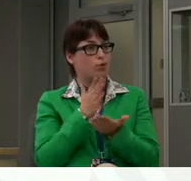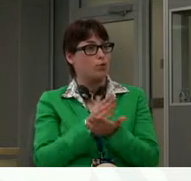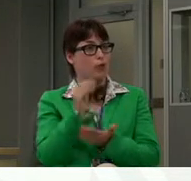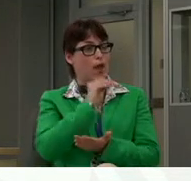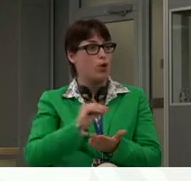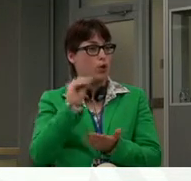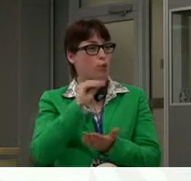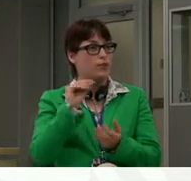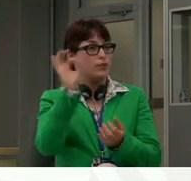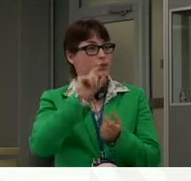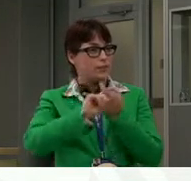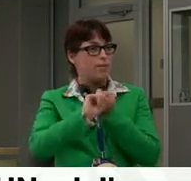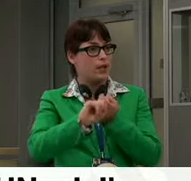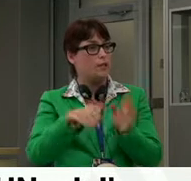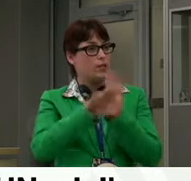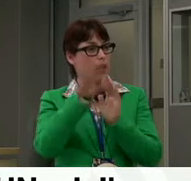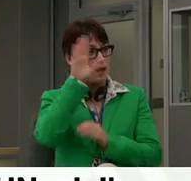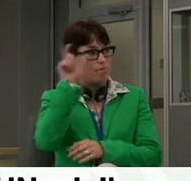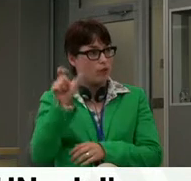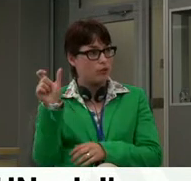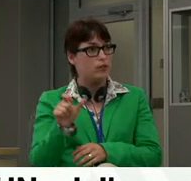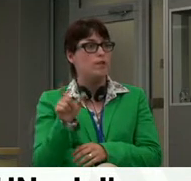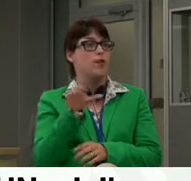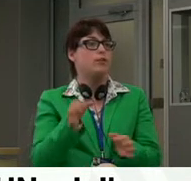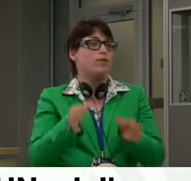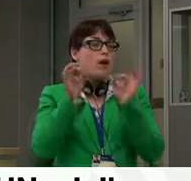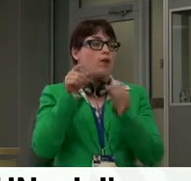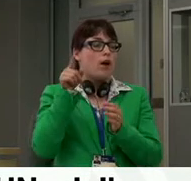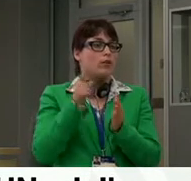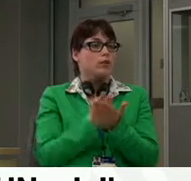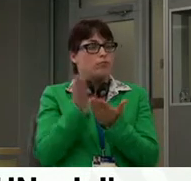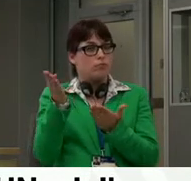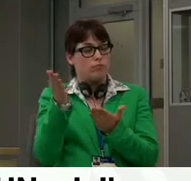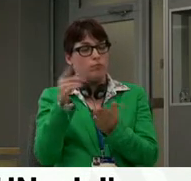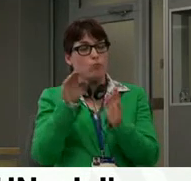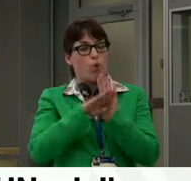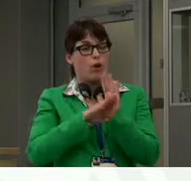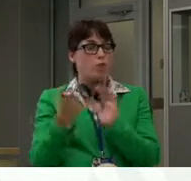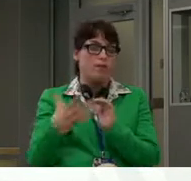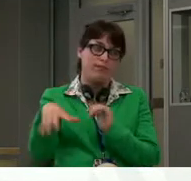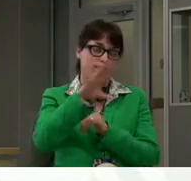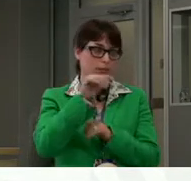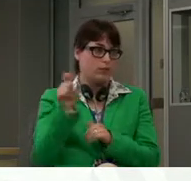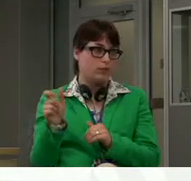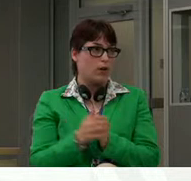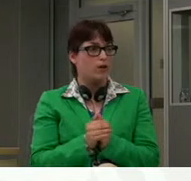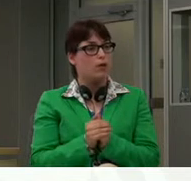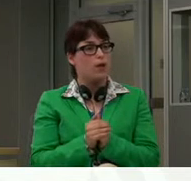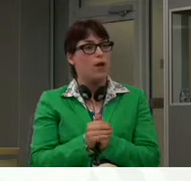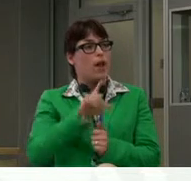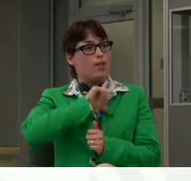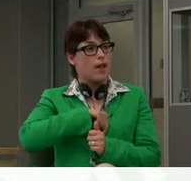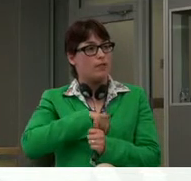Civil Rights Declaration, when we became a member of UN,